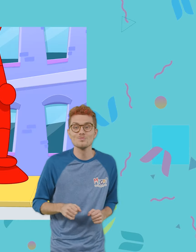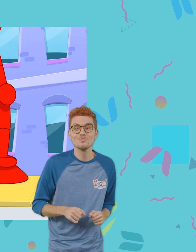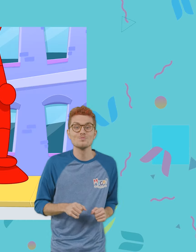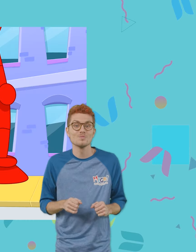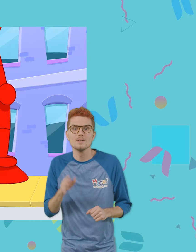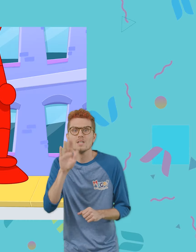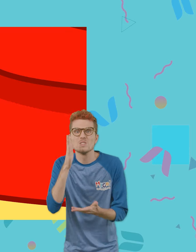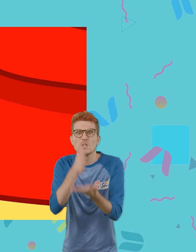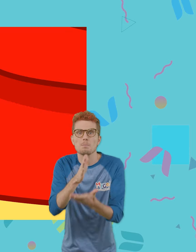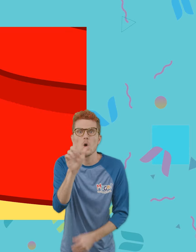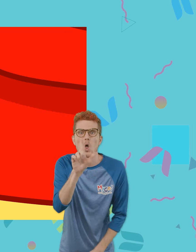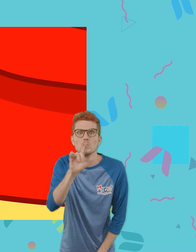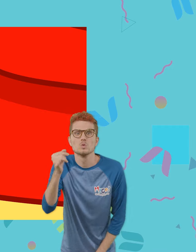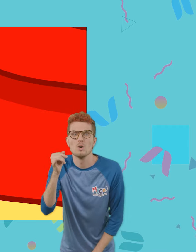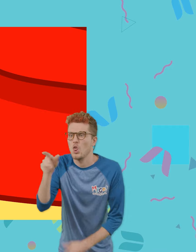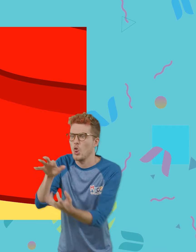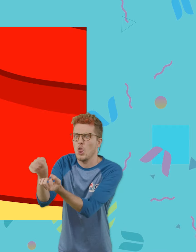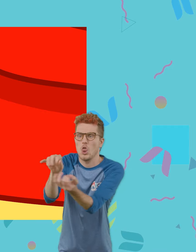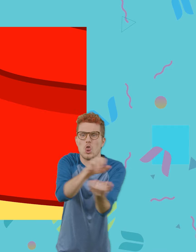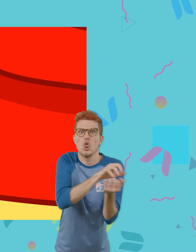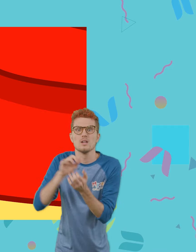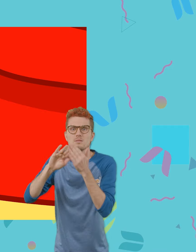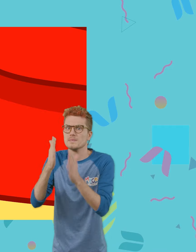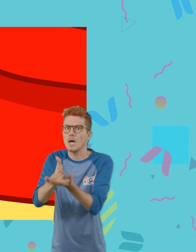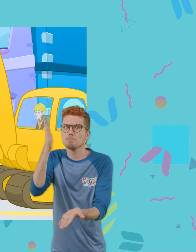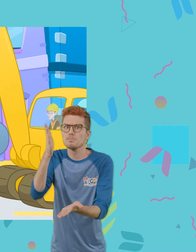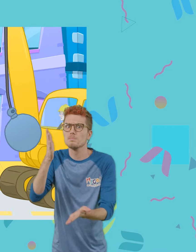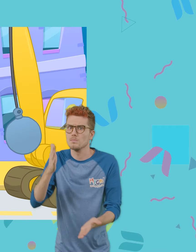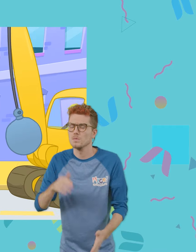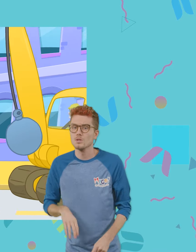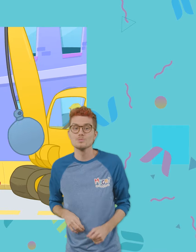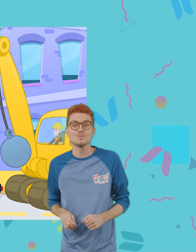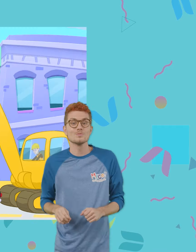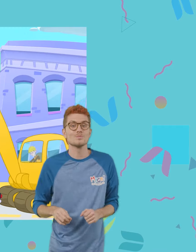Stop Lawrence and Joe from wrecking the city, Morphle.